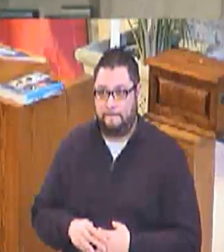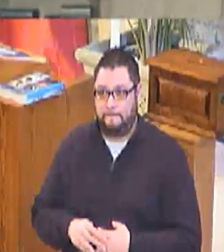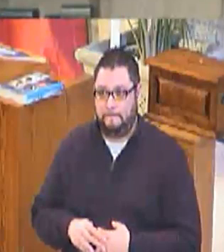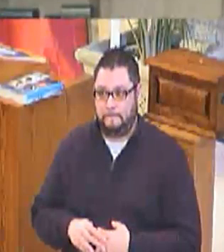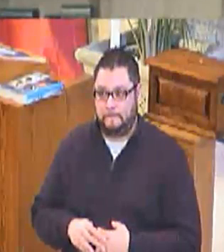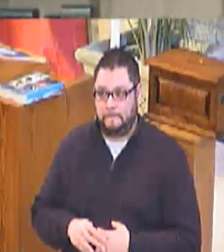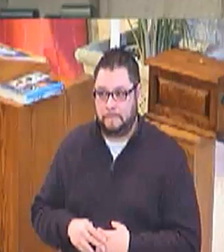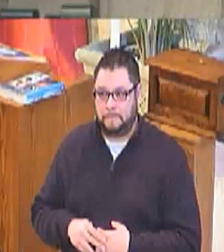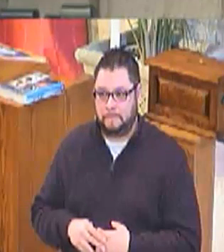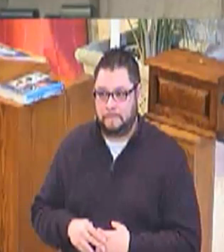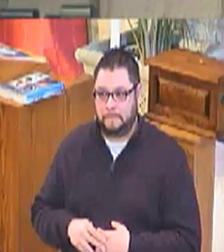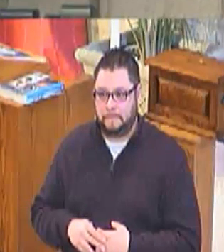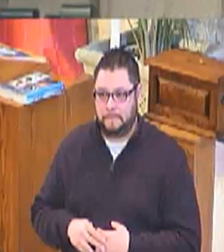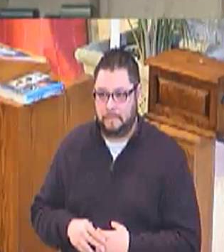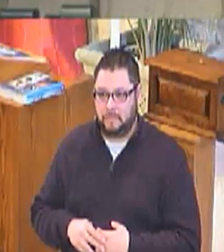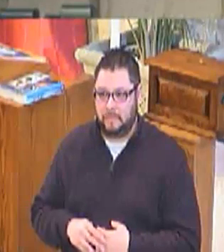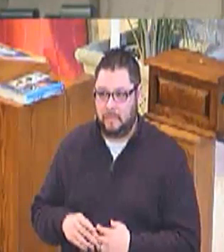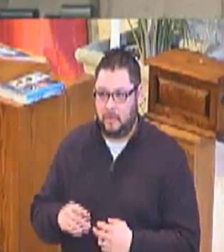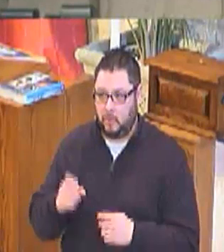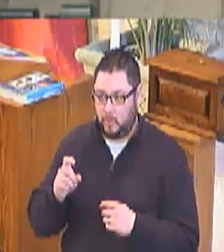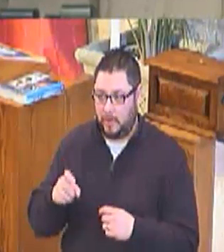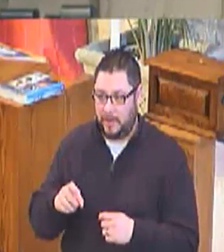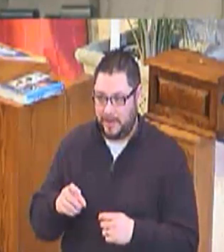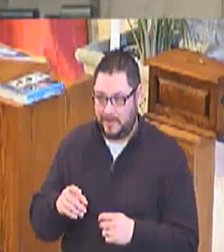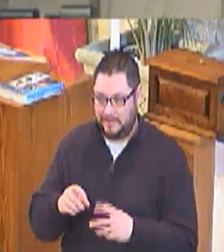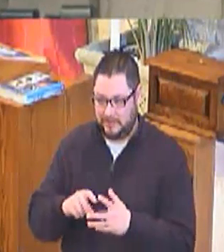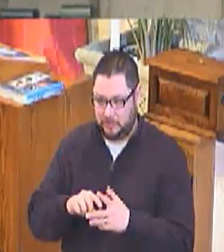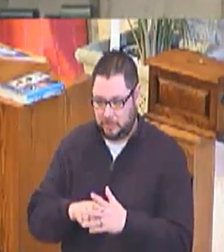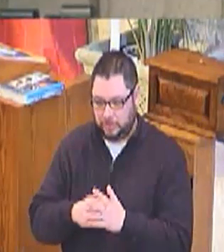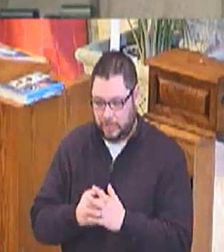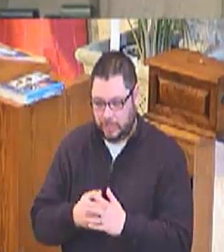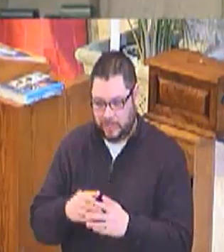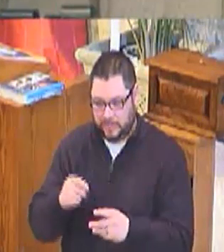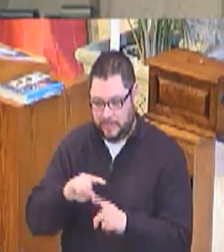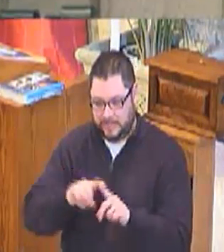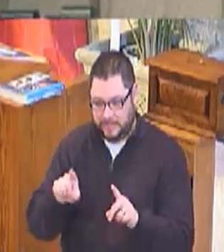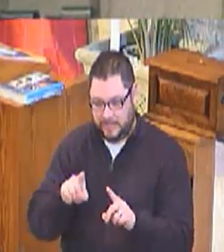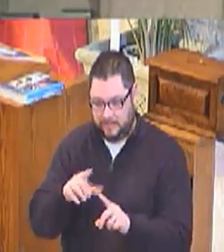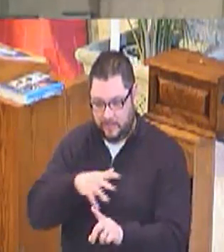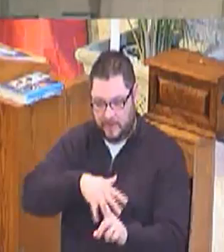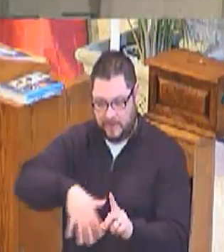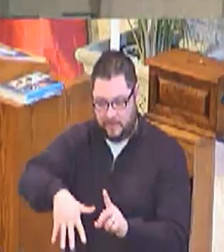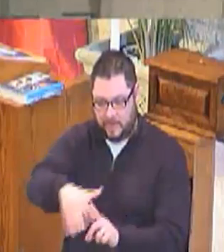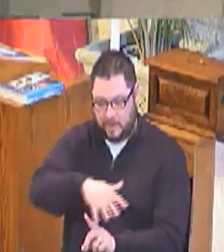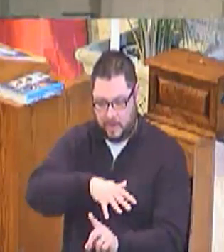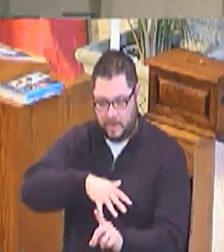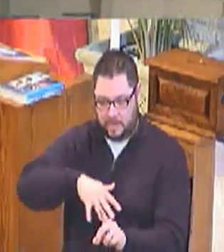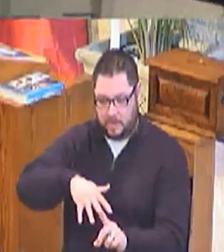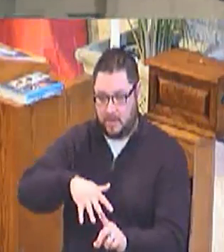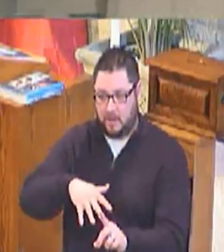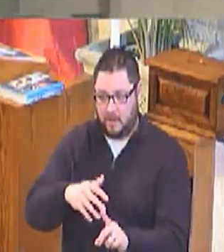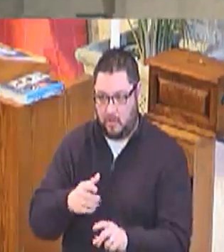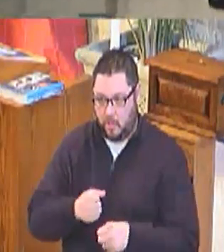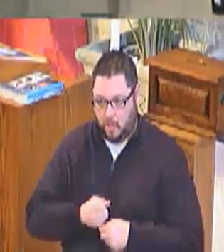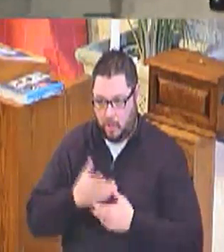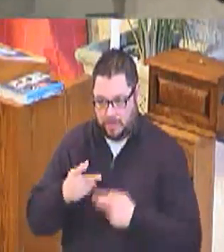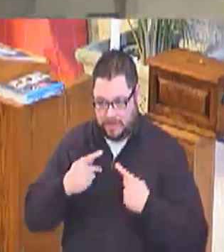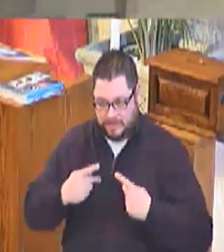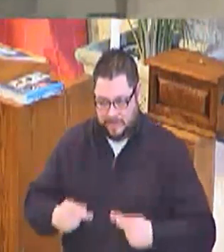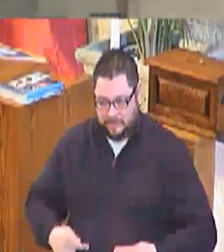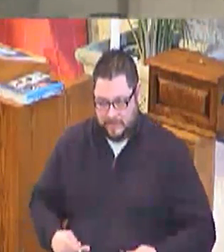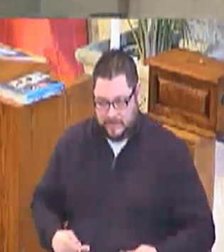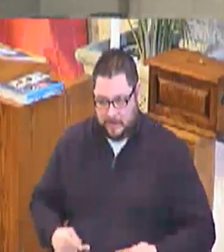we must begin to remove ourselves from environments that cause us